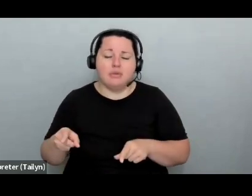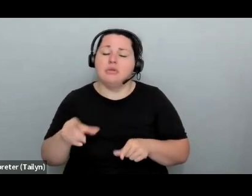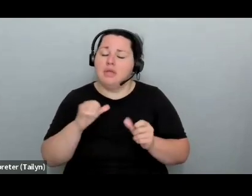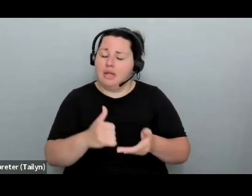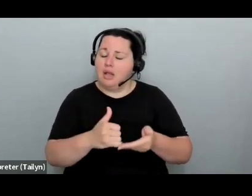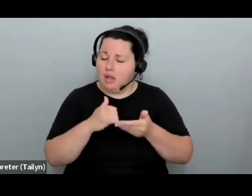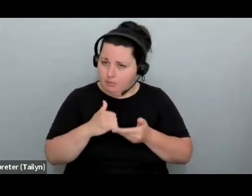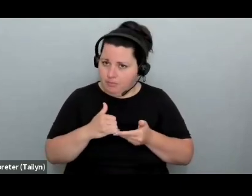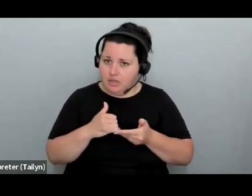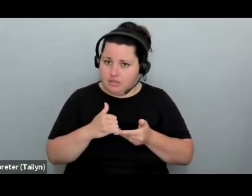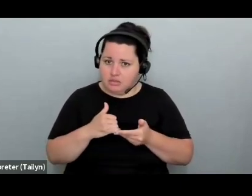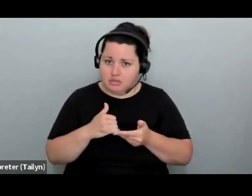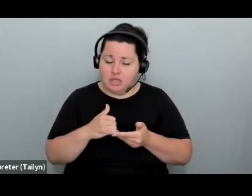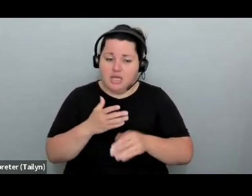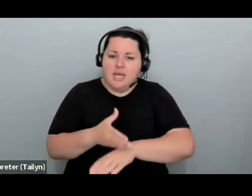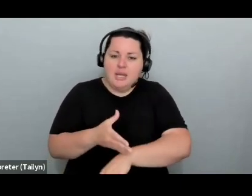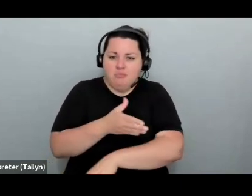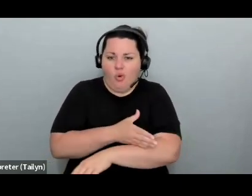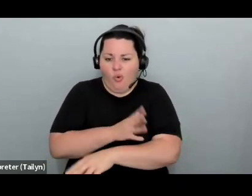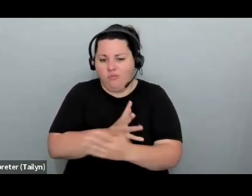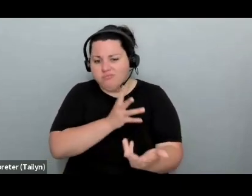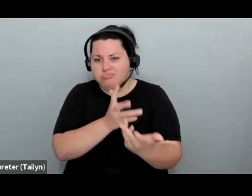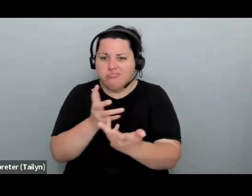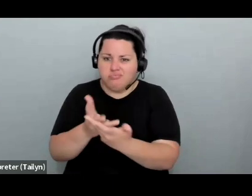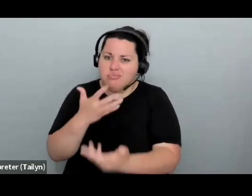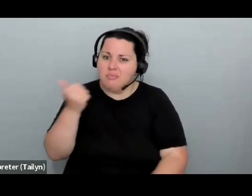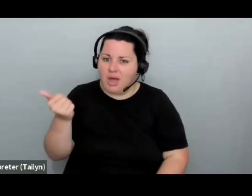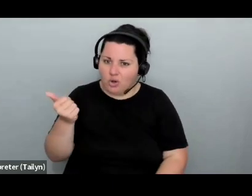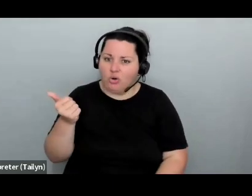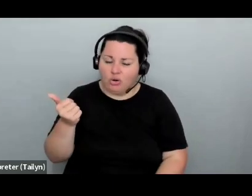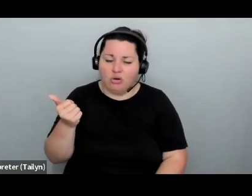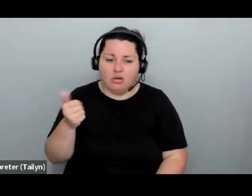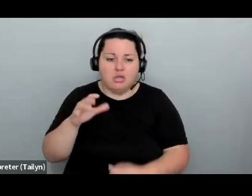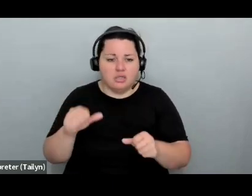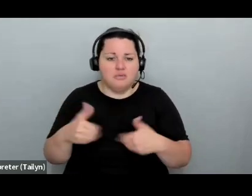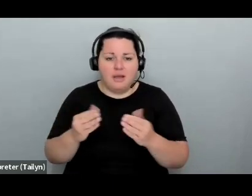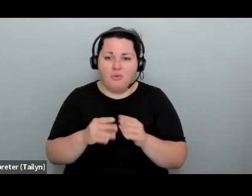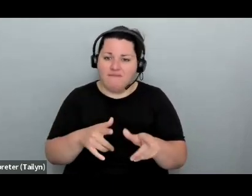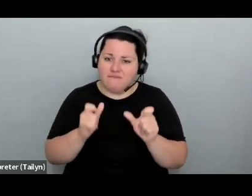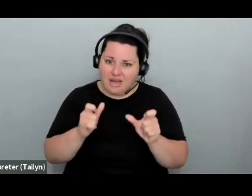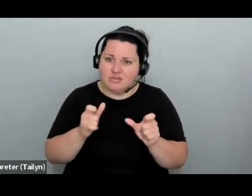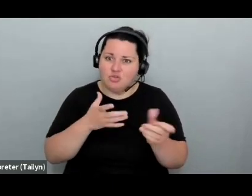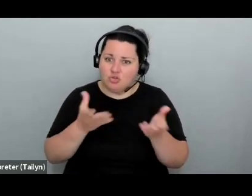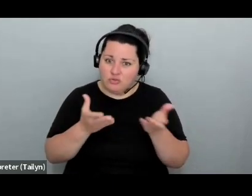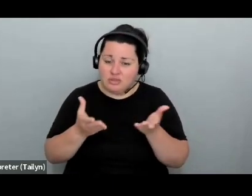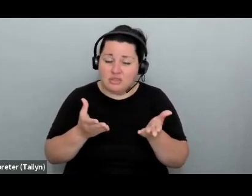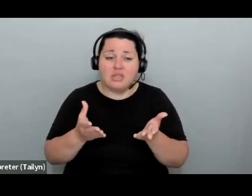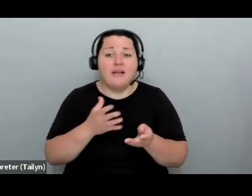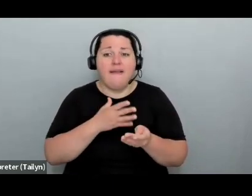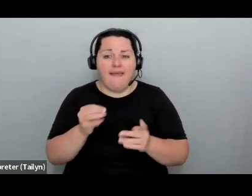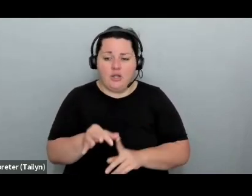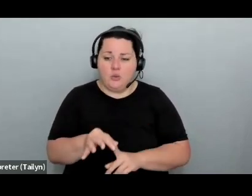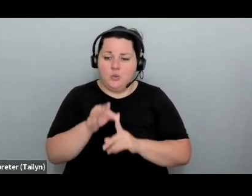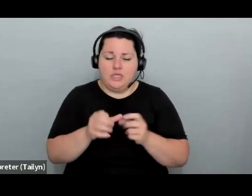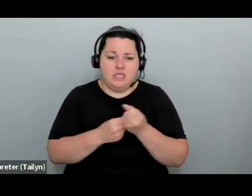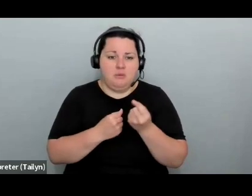to generate the ability to customize a little better, to provide quicker, faster services, and to uniquely